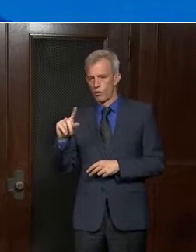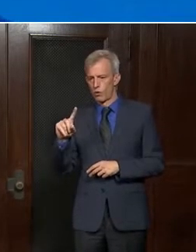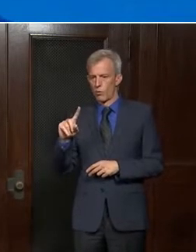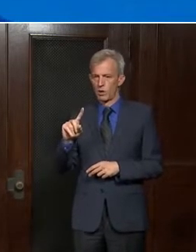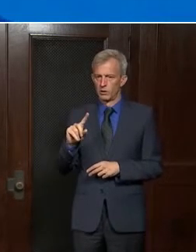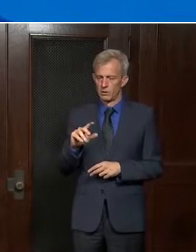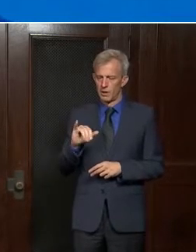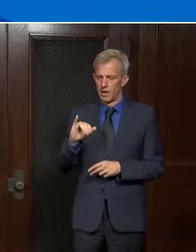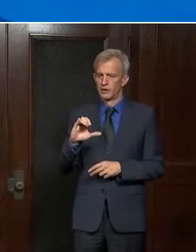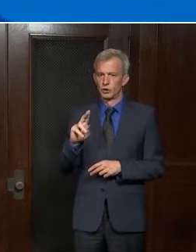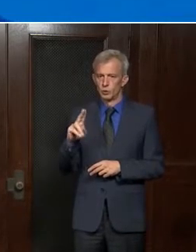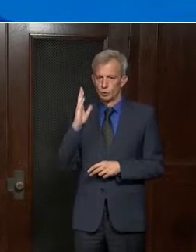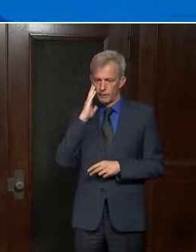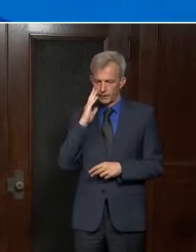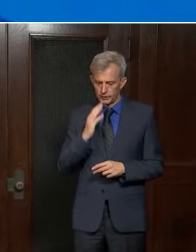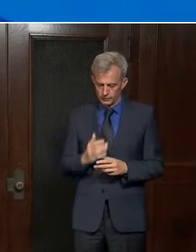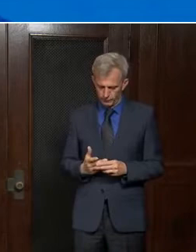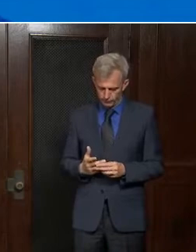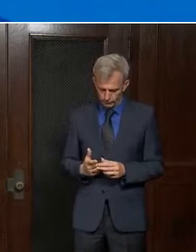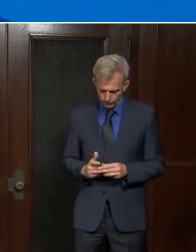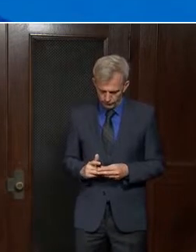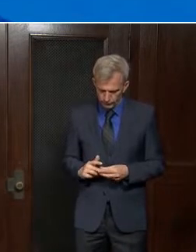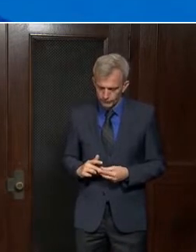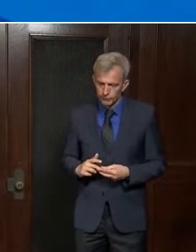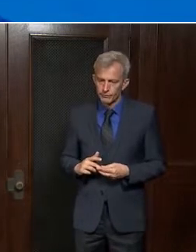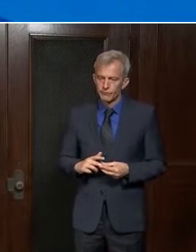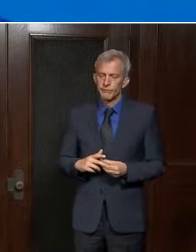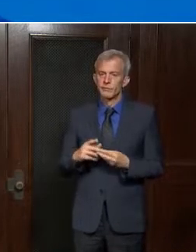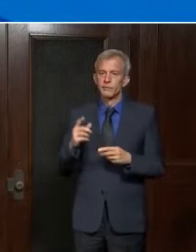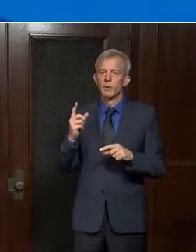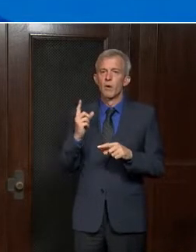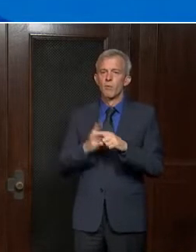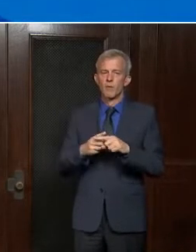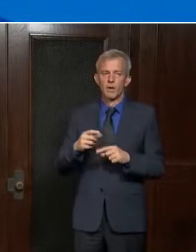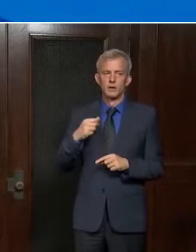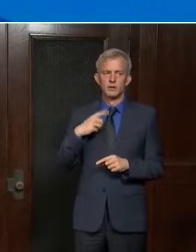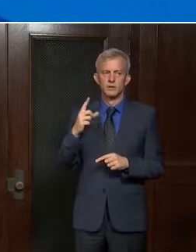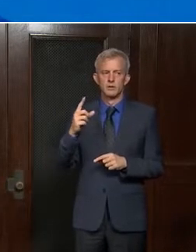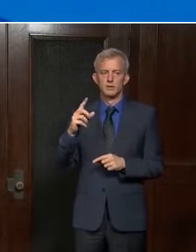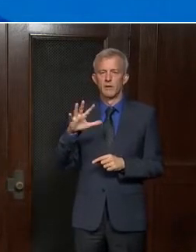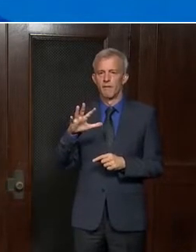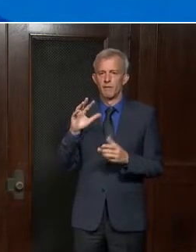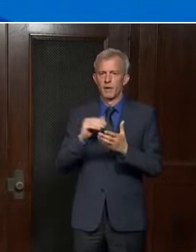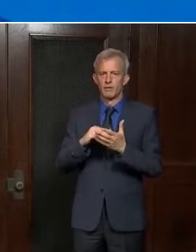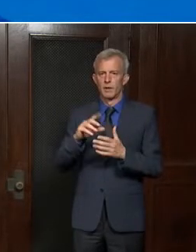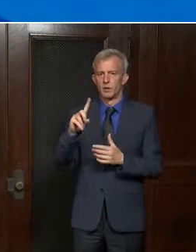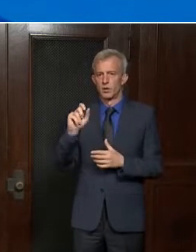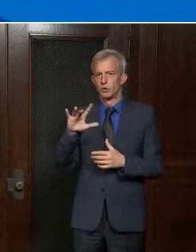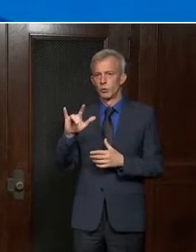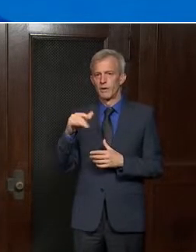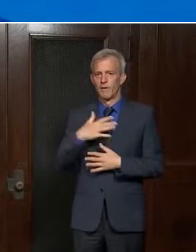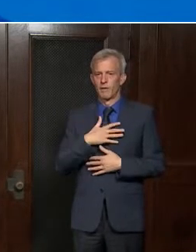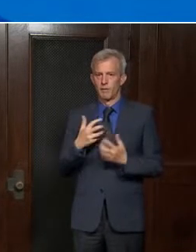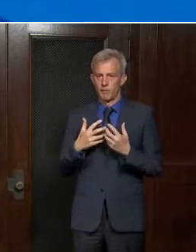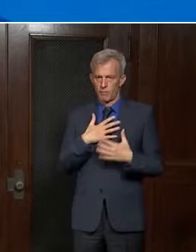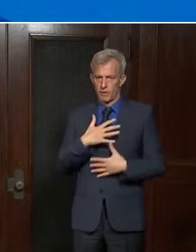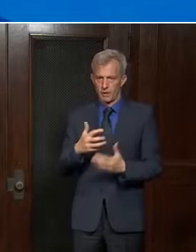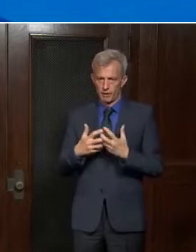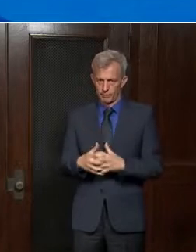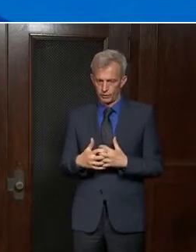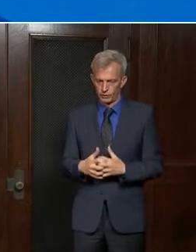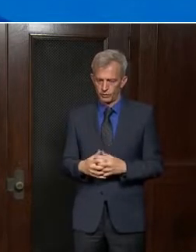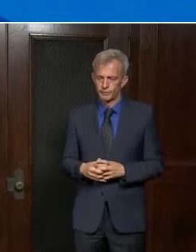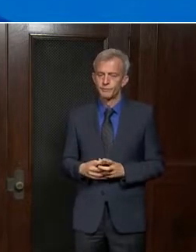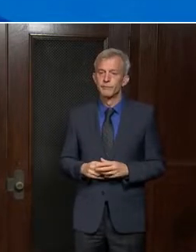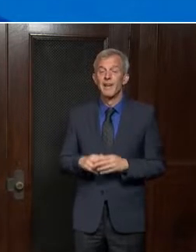inventory of 1,025 available ventilators. Excuse me. Testing is absolutely critical to our ability